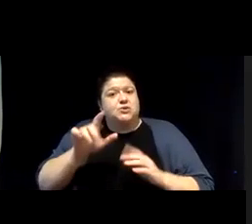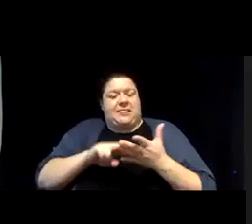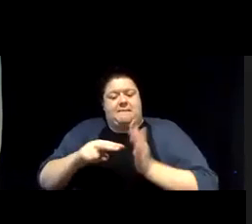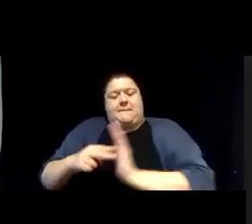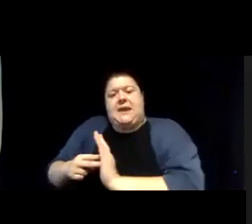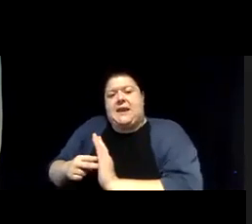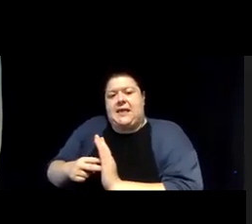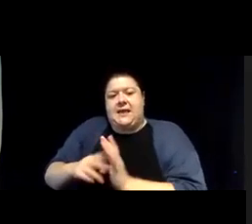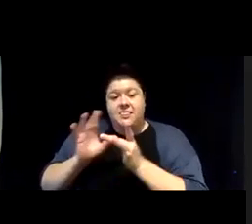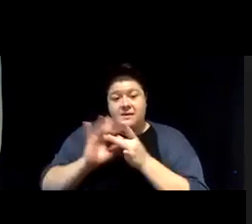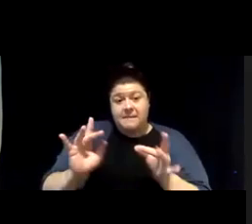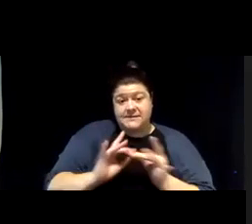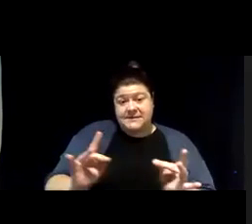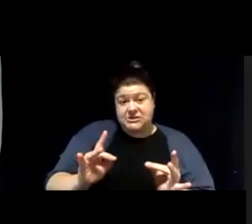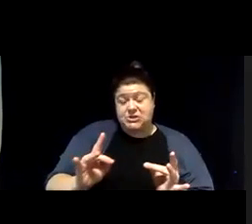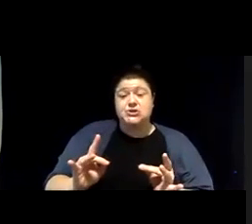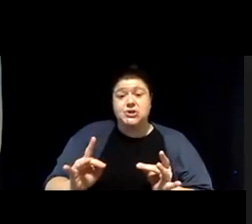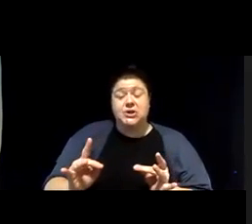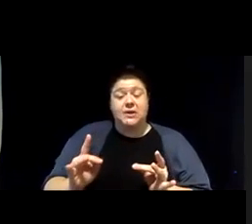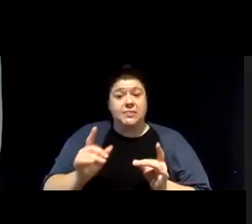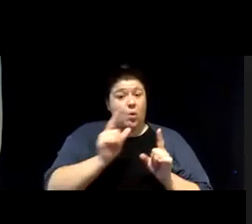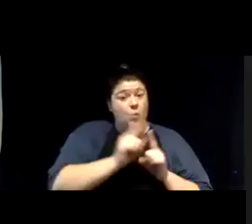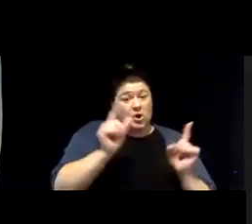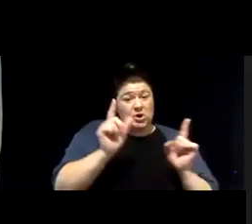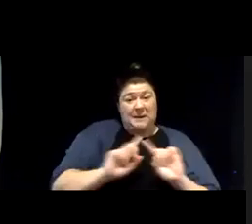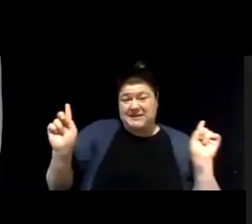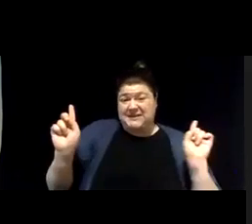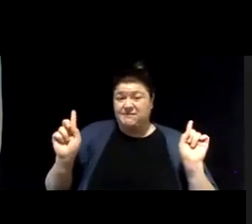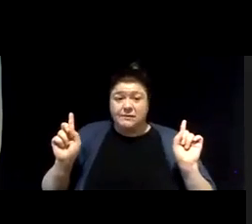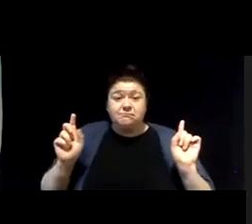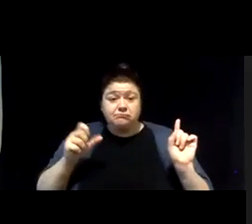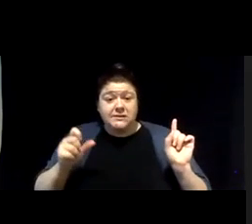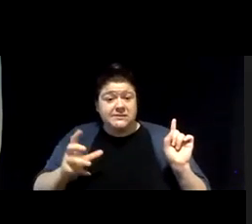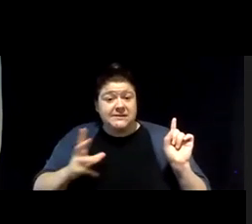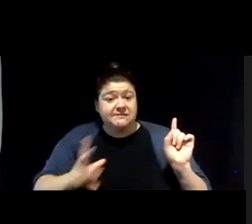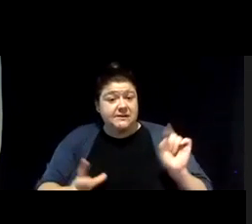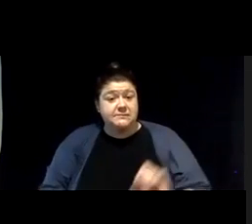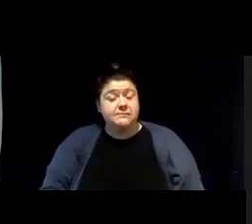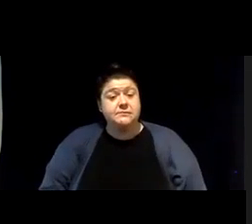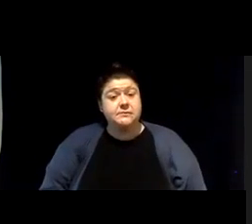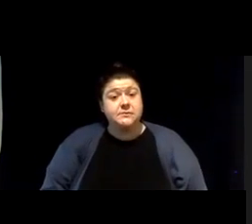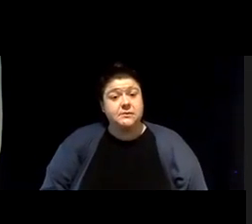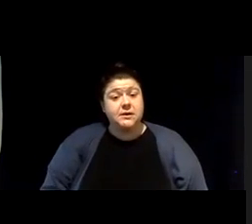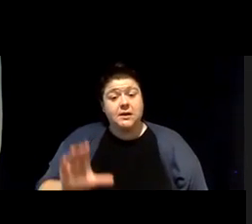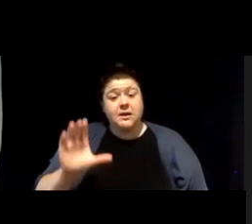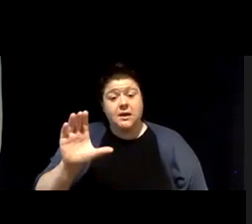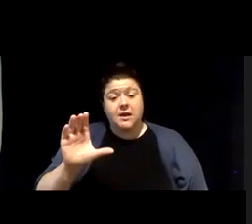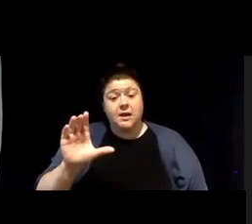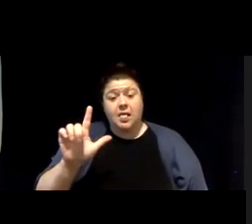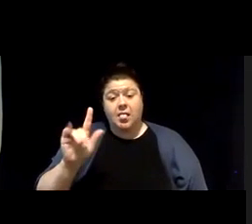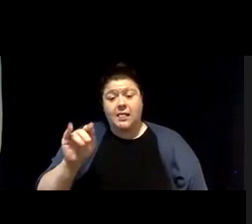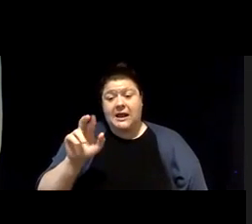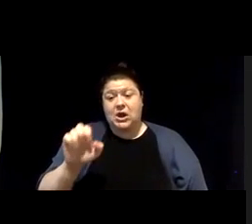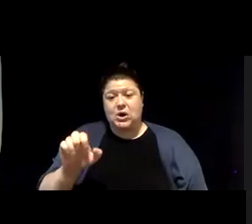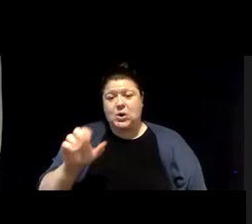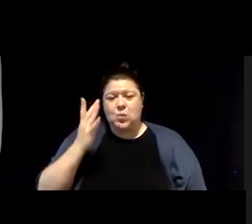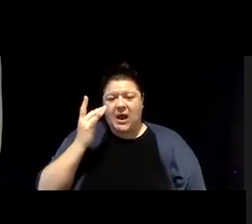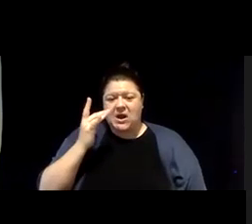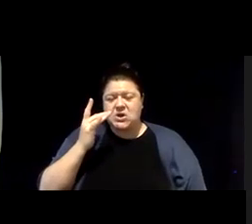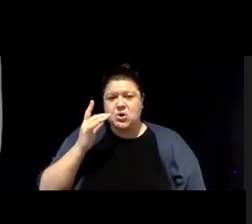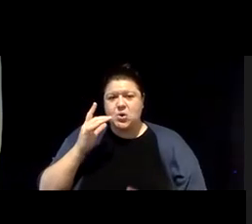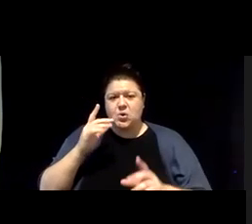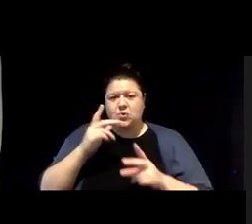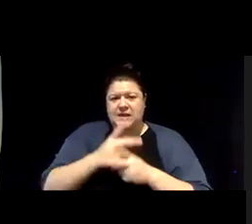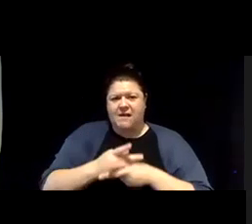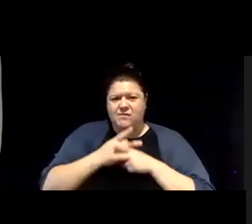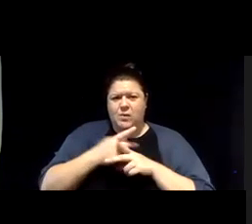message, even if the words may be different. Okay, Claire, tell me why you're always careful with positive test